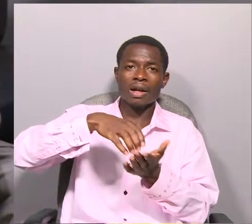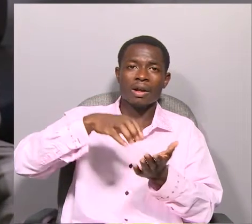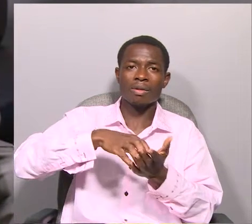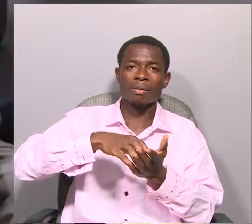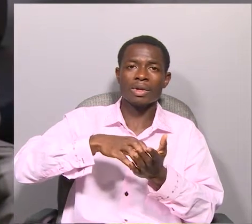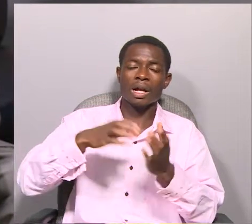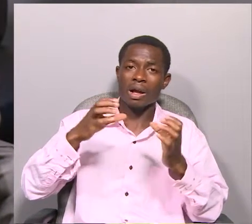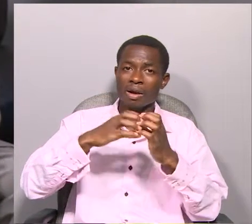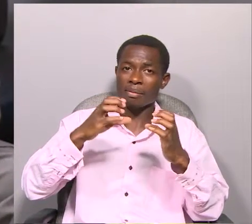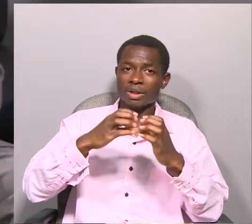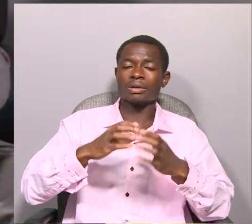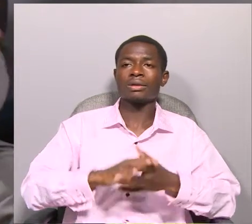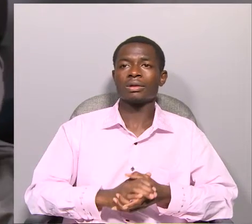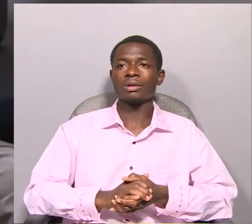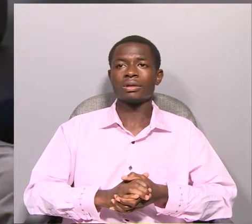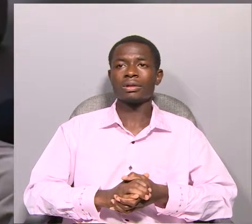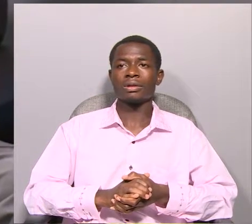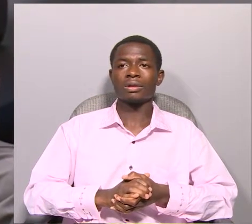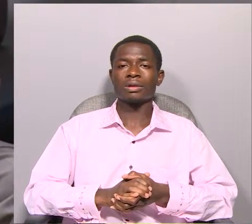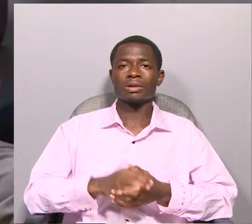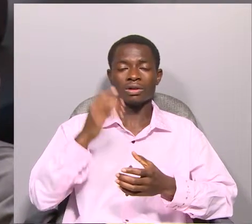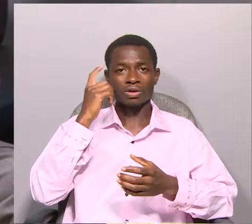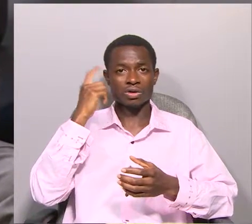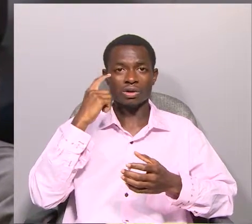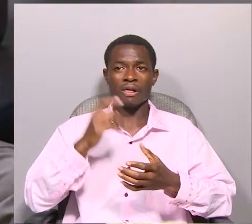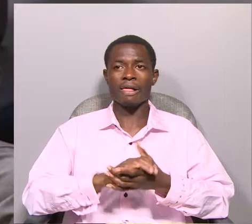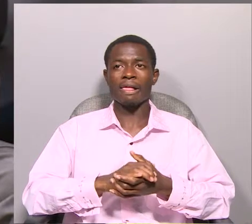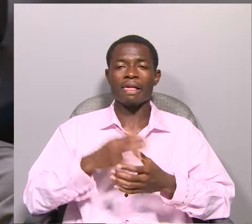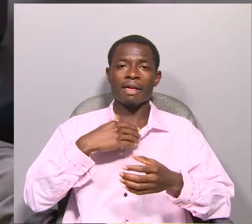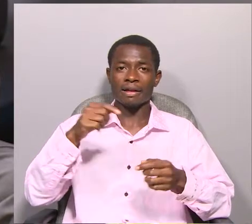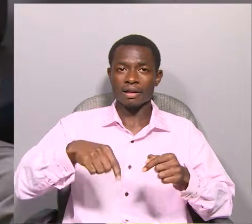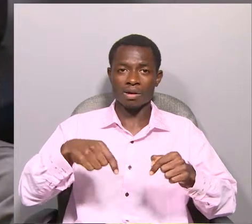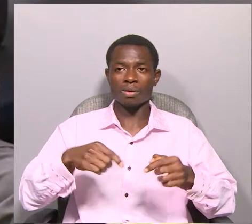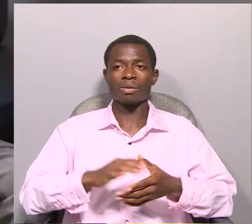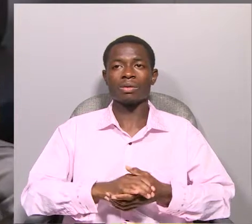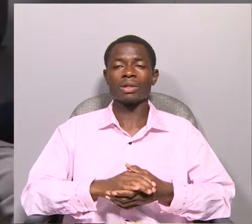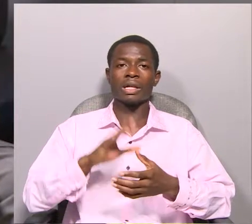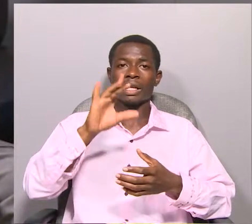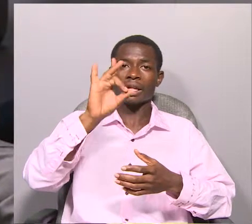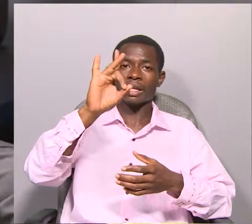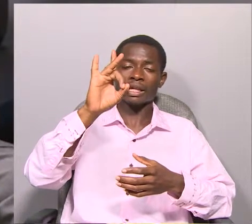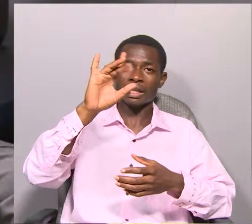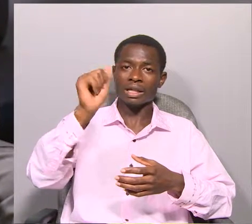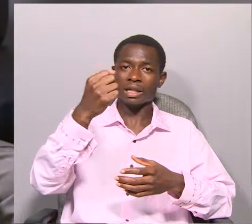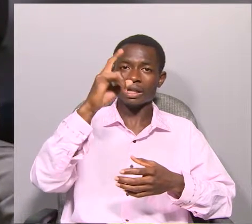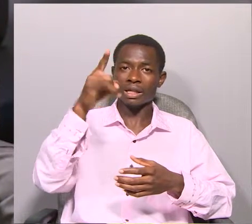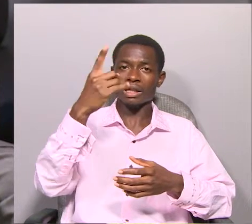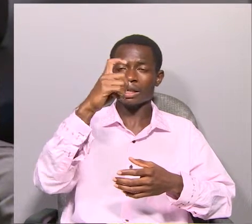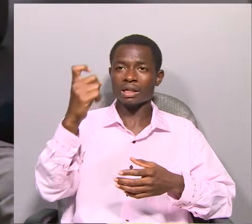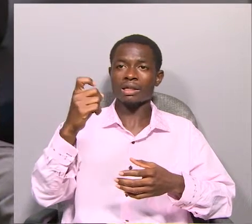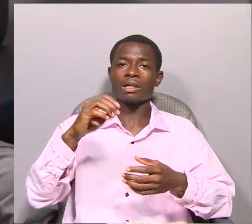at provincial level and say, let me take Manicaland. You know, we have a company called